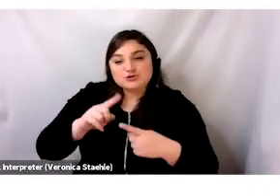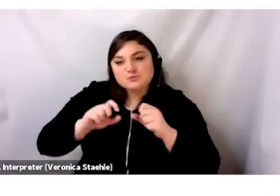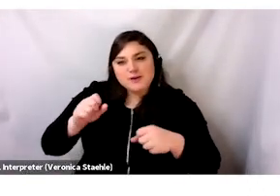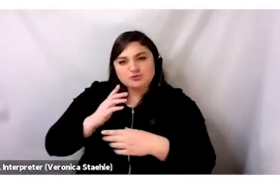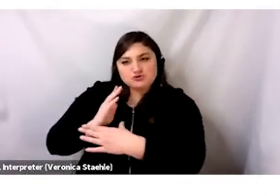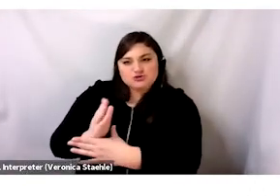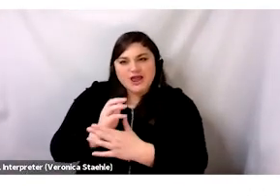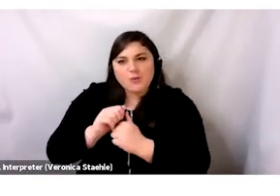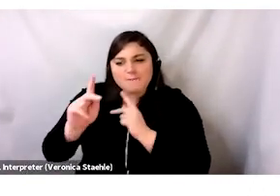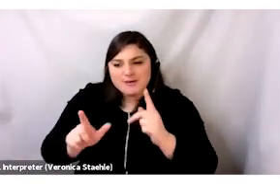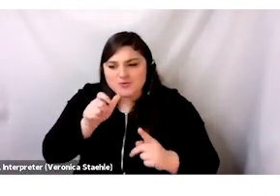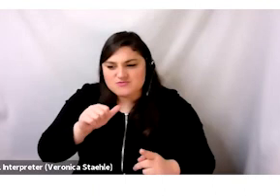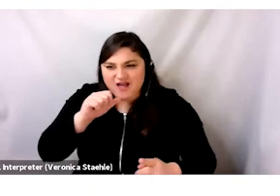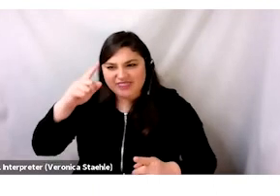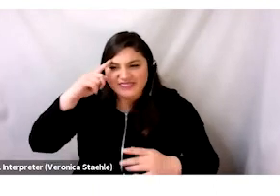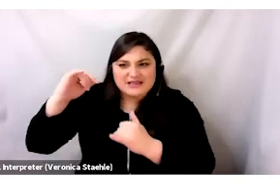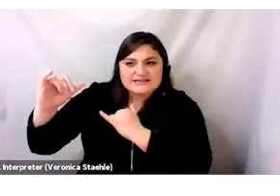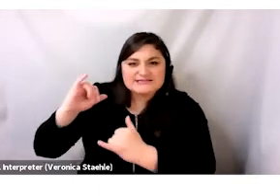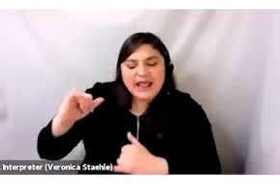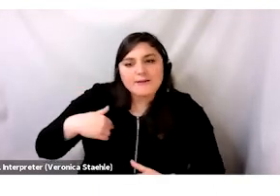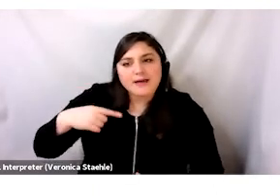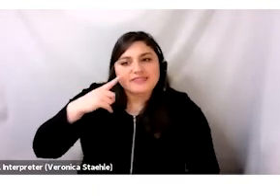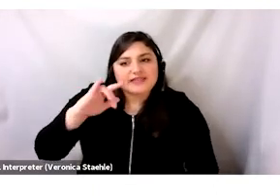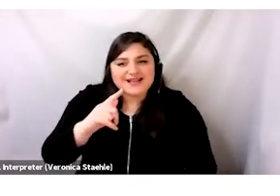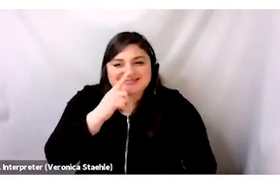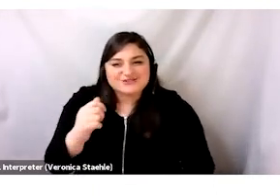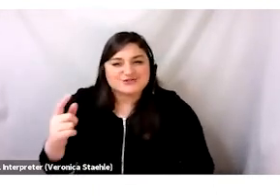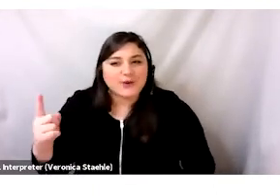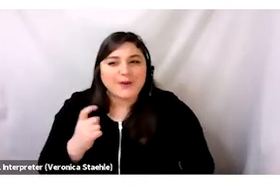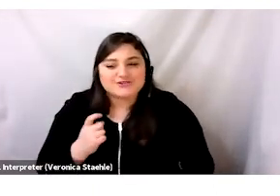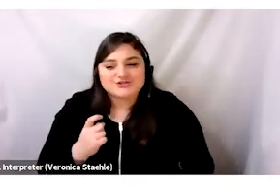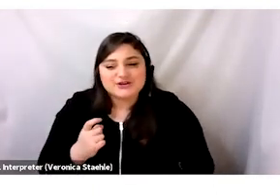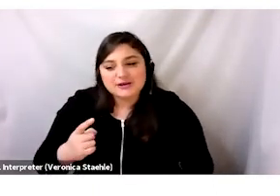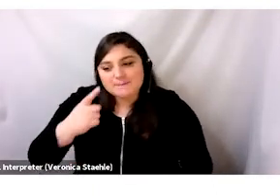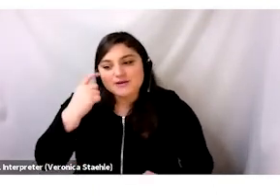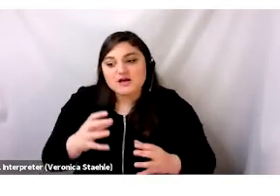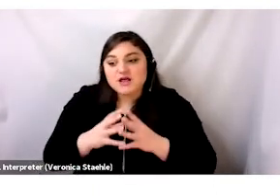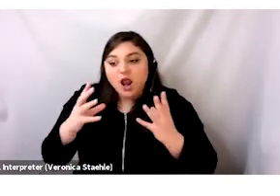That is really interesting. That's a deep question, because I think in a lot of